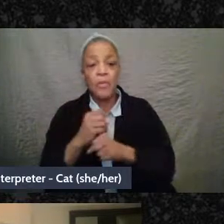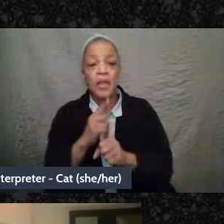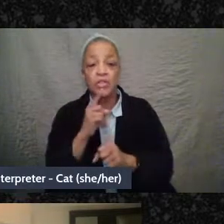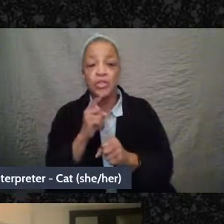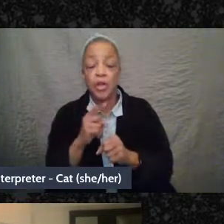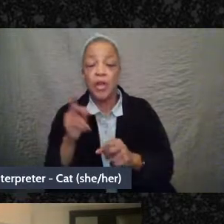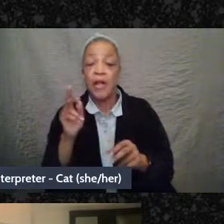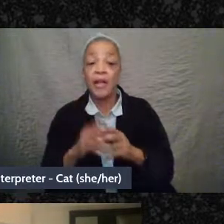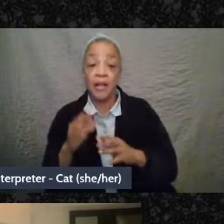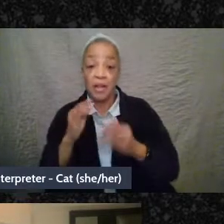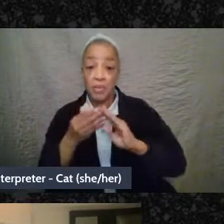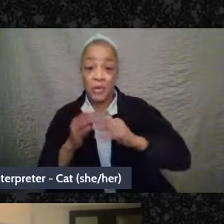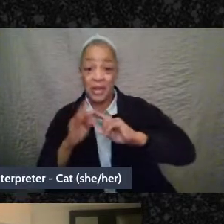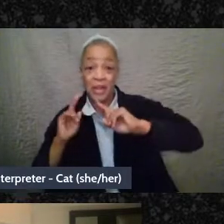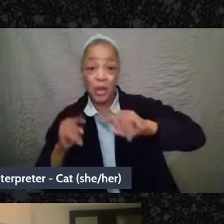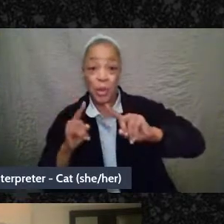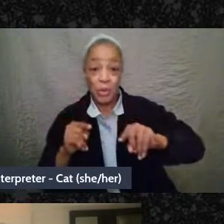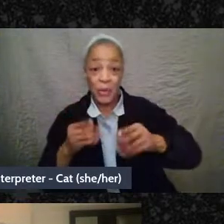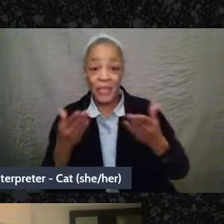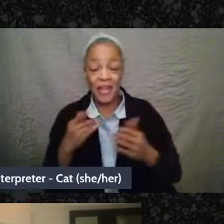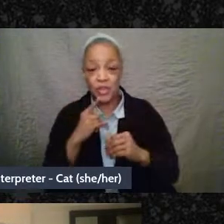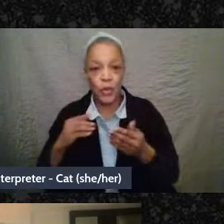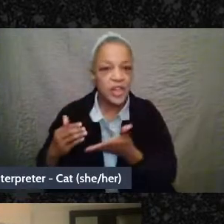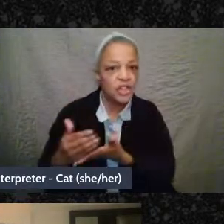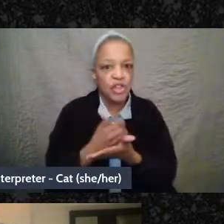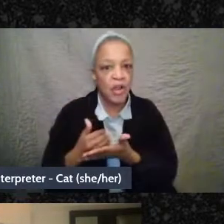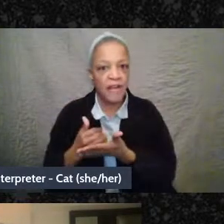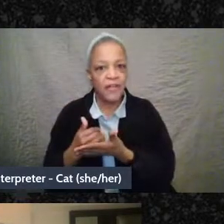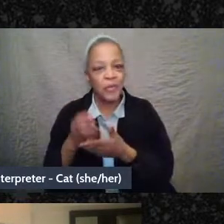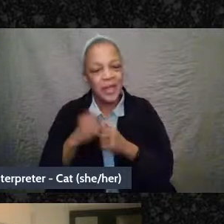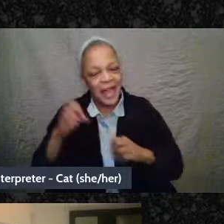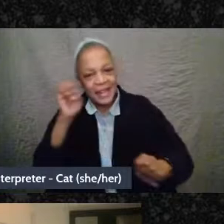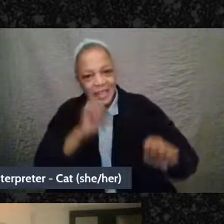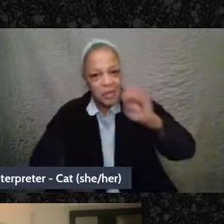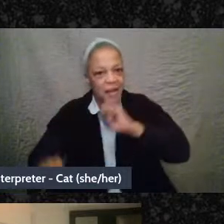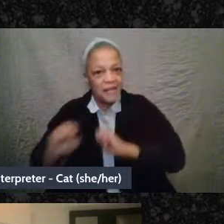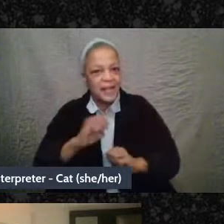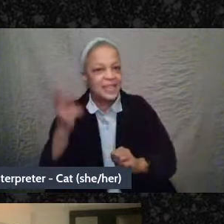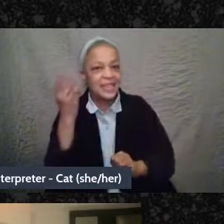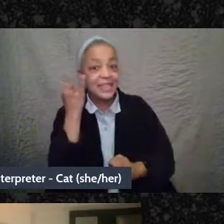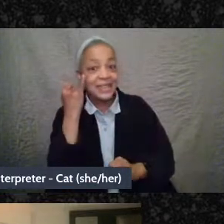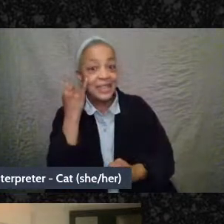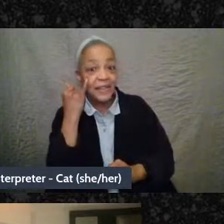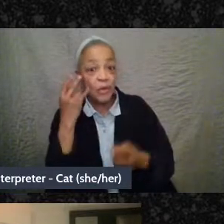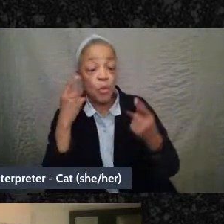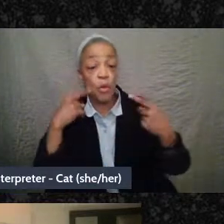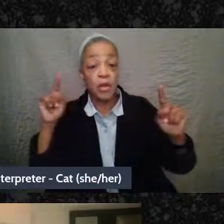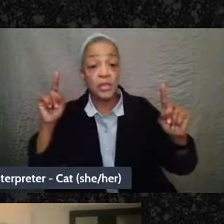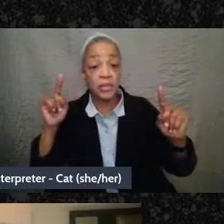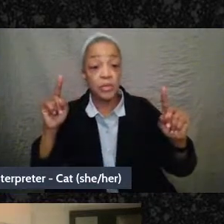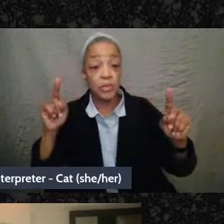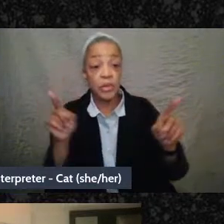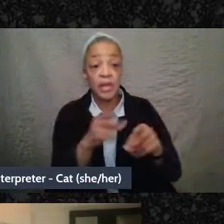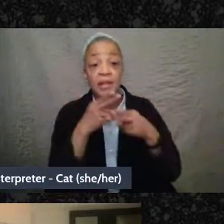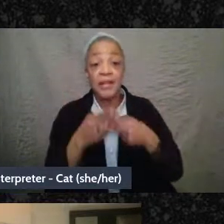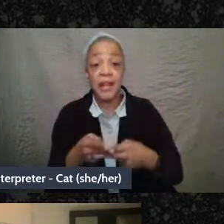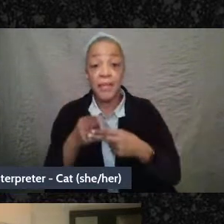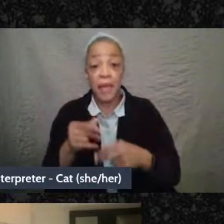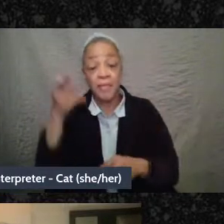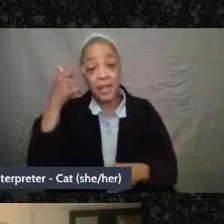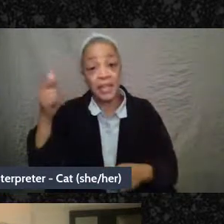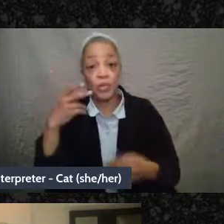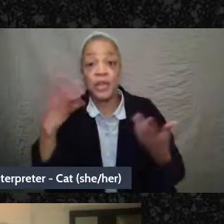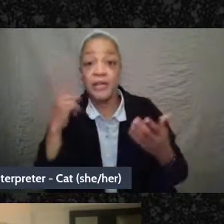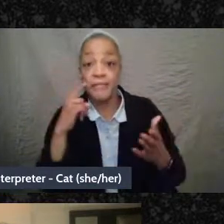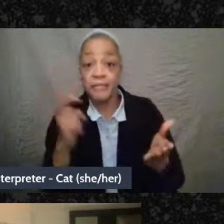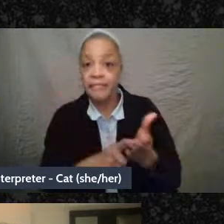to, things that we deserve to be able to experiment and see if it works. And we also named that because we saw nonprofits who are